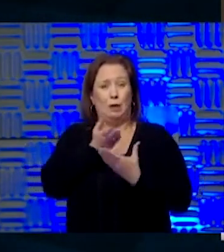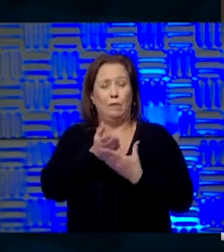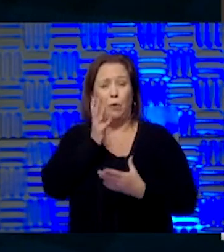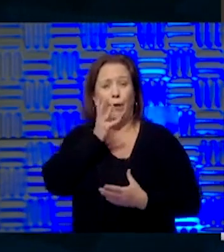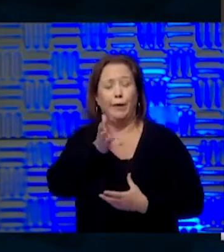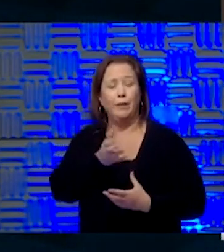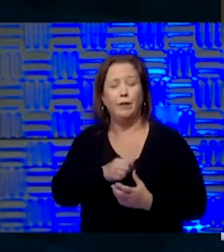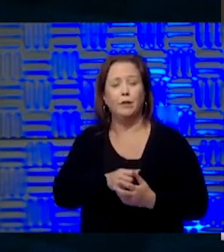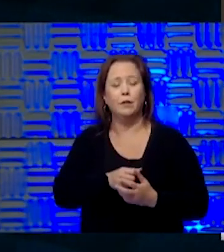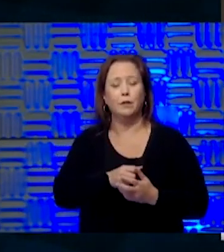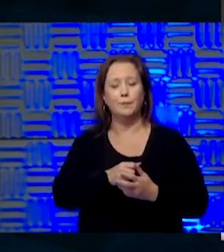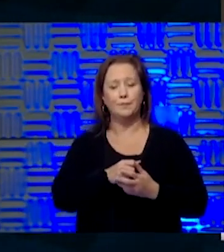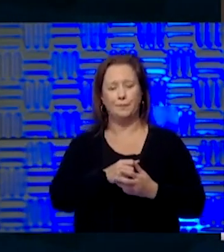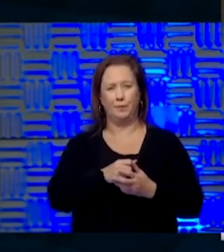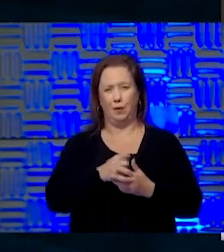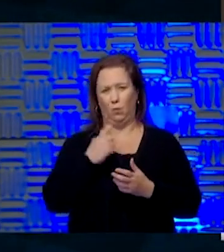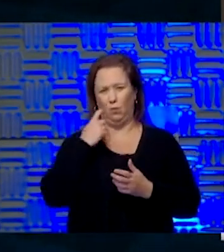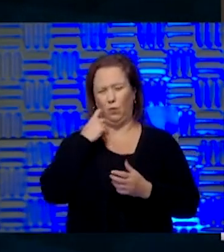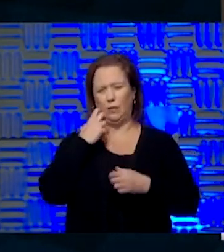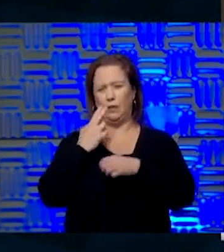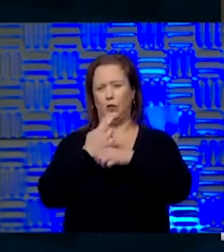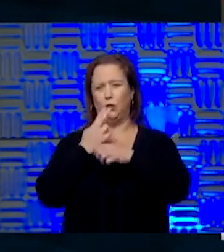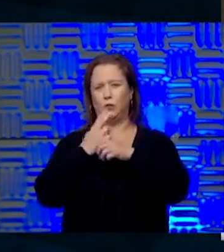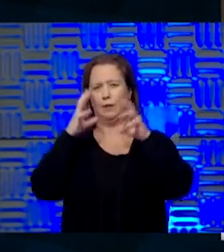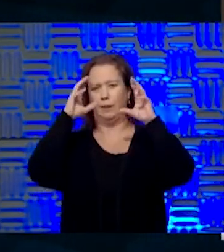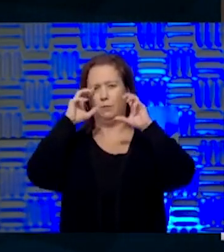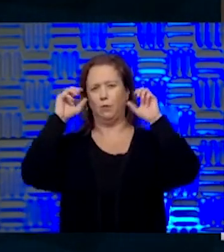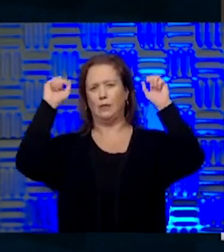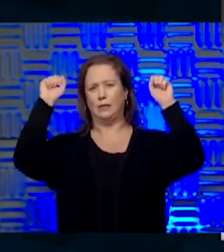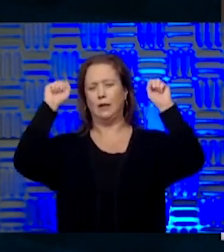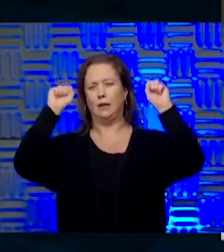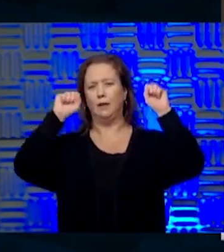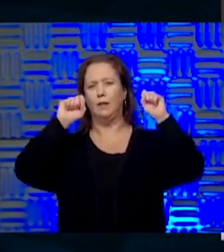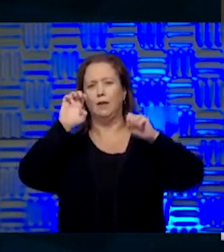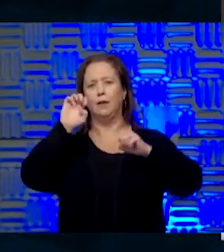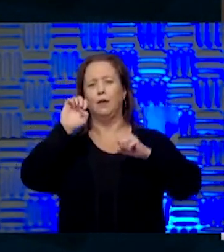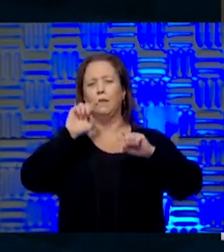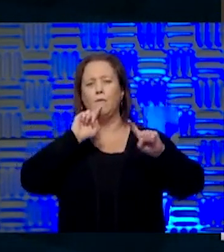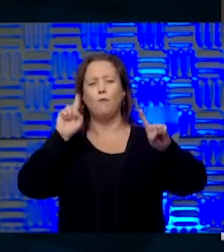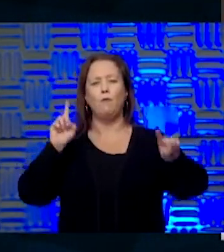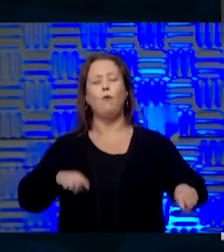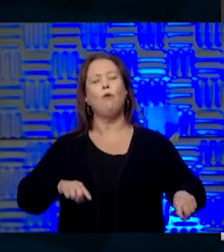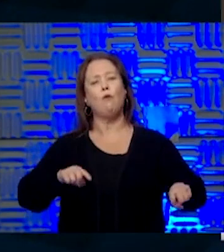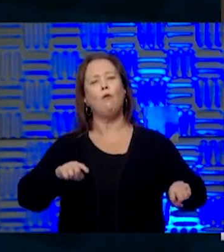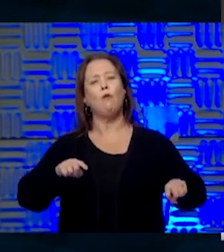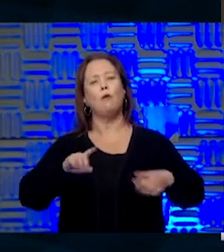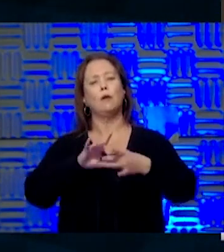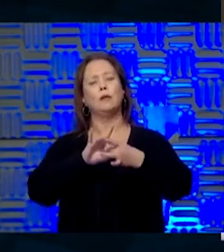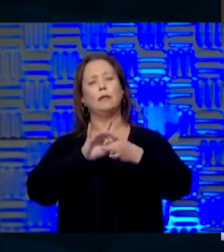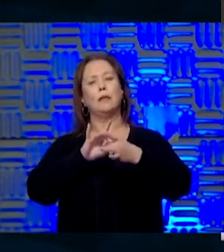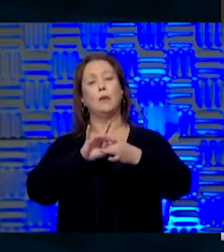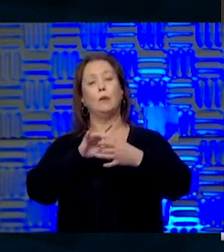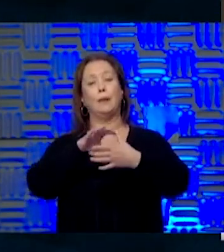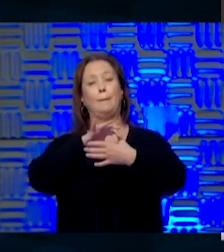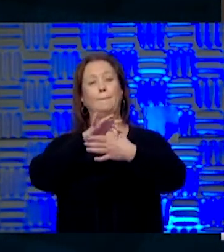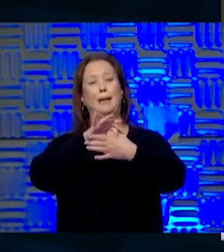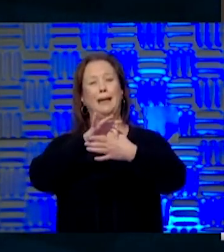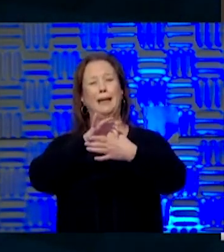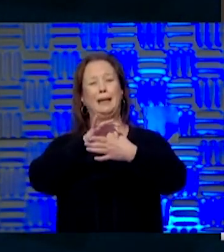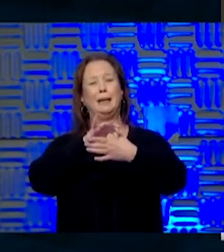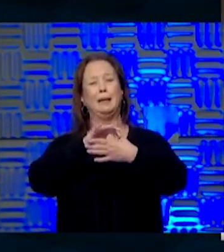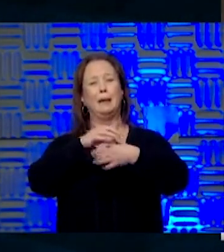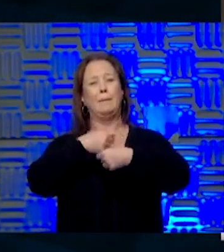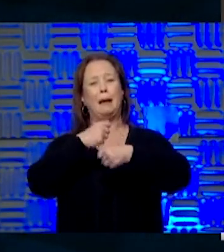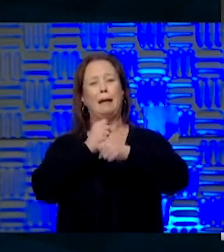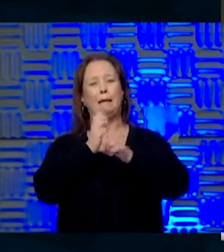to utilize the presidential executive order dealing with meat packing plants, with food